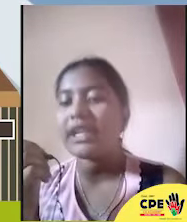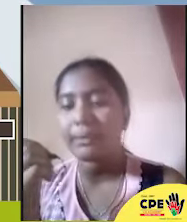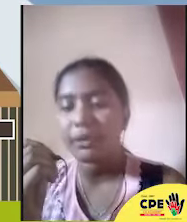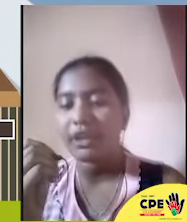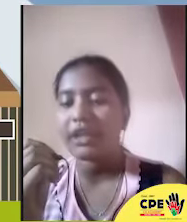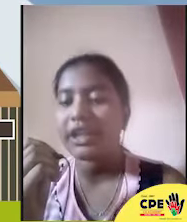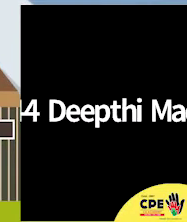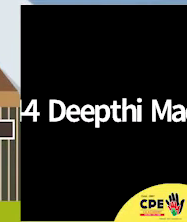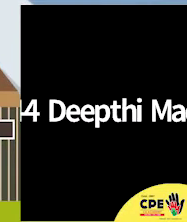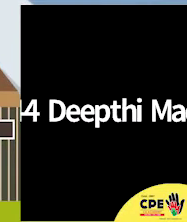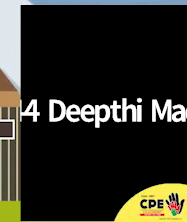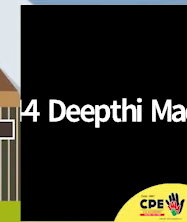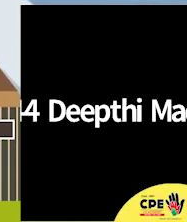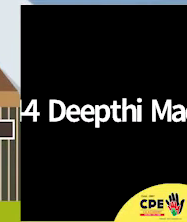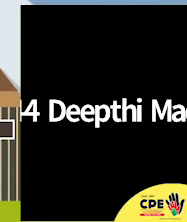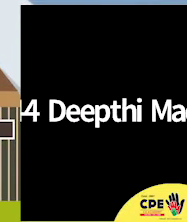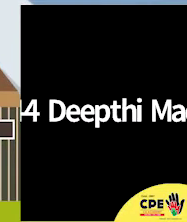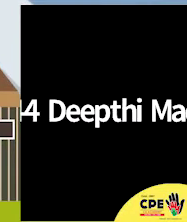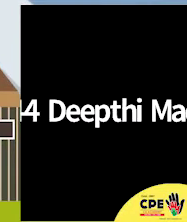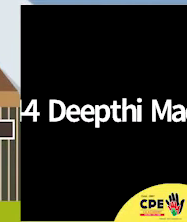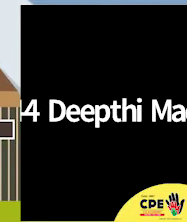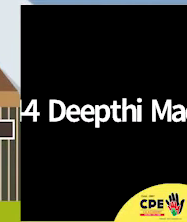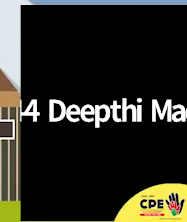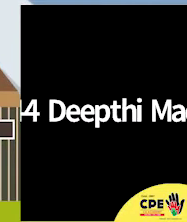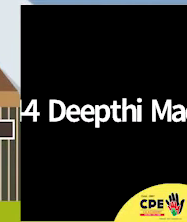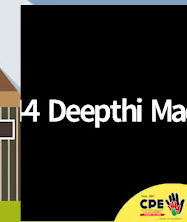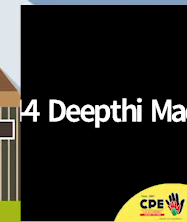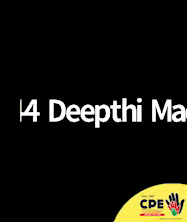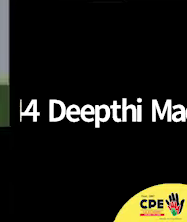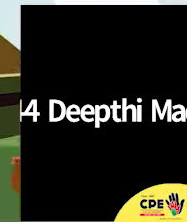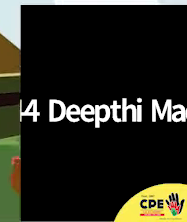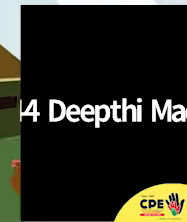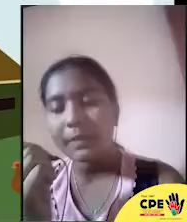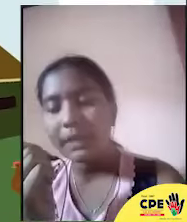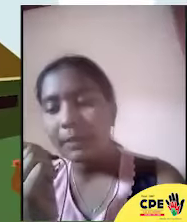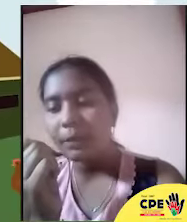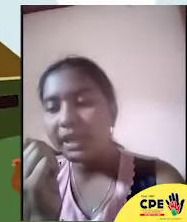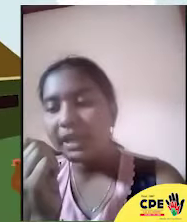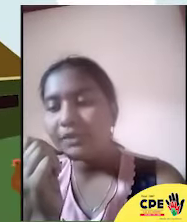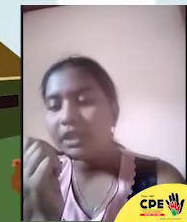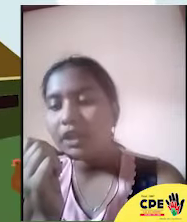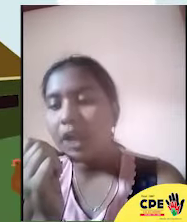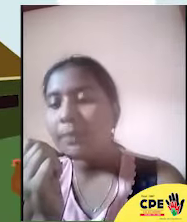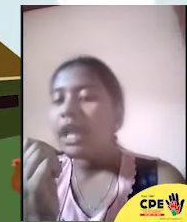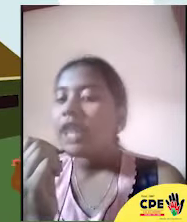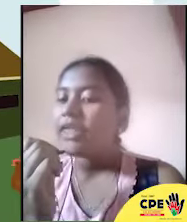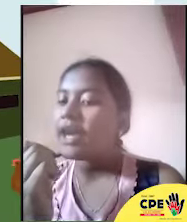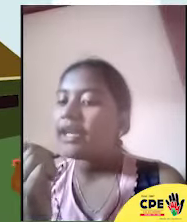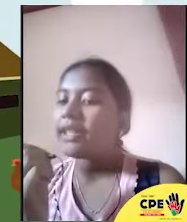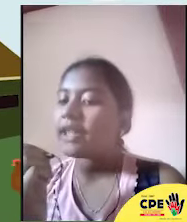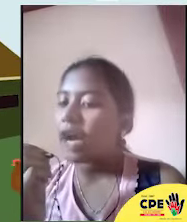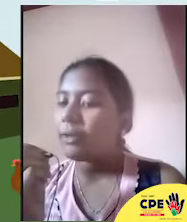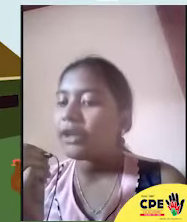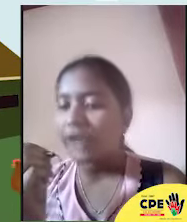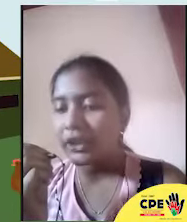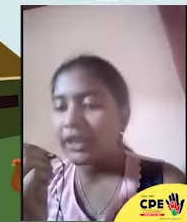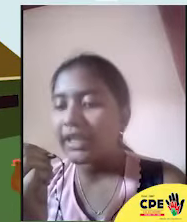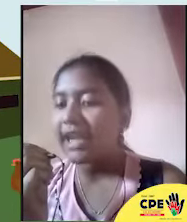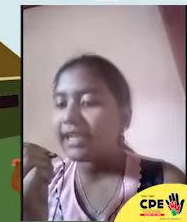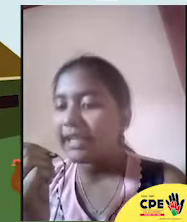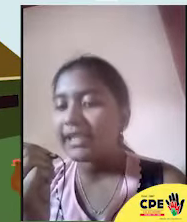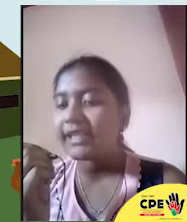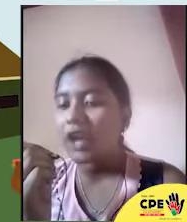and remunerative price for their crop. Secondly, MSP, that is minimum support price for the crop. Thirdly, the government to